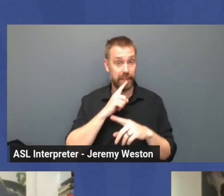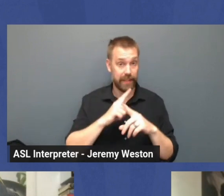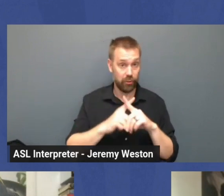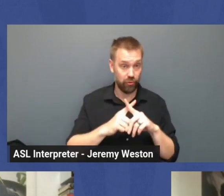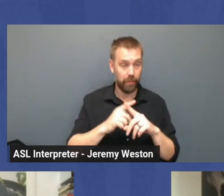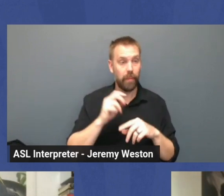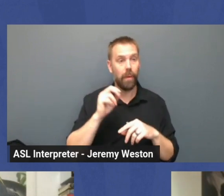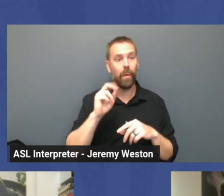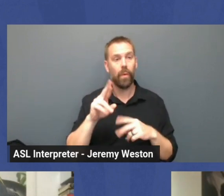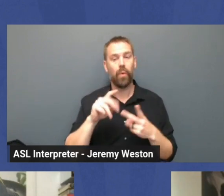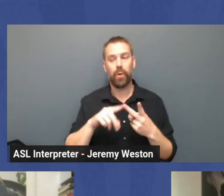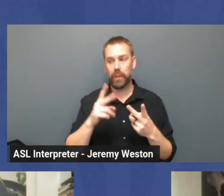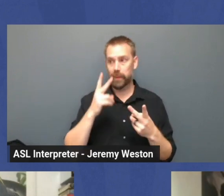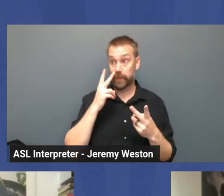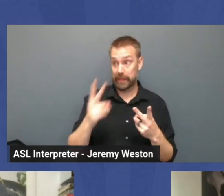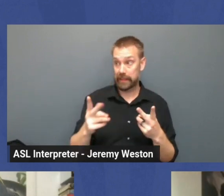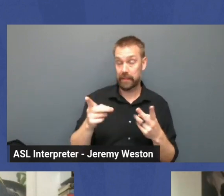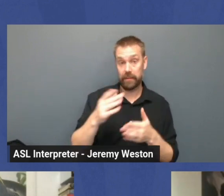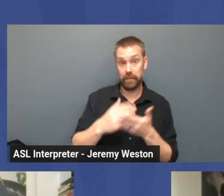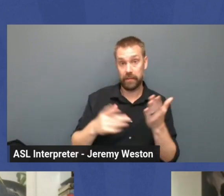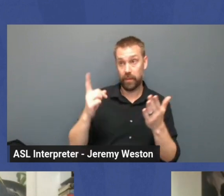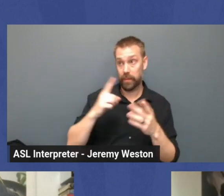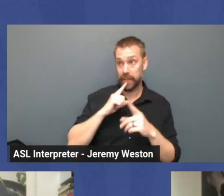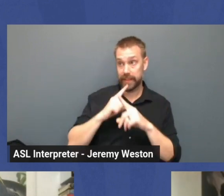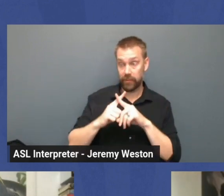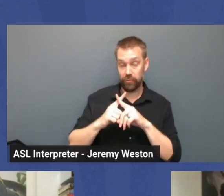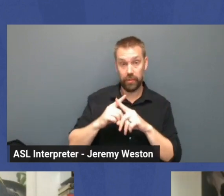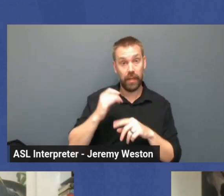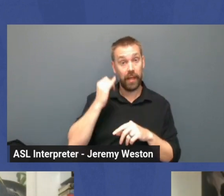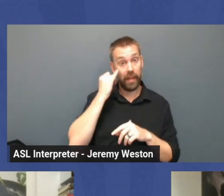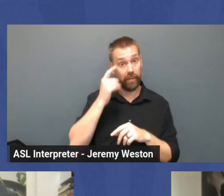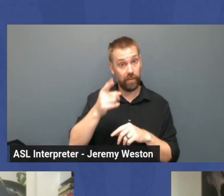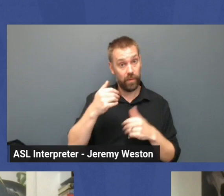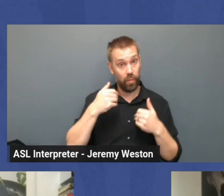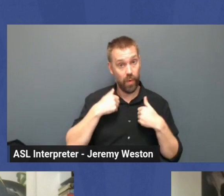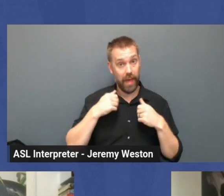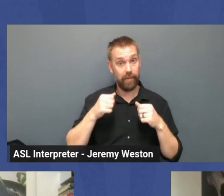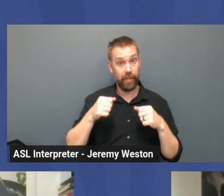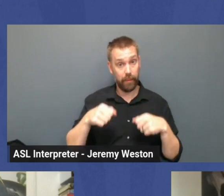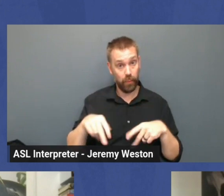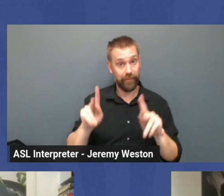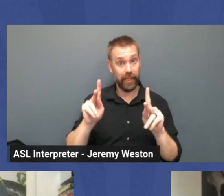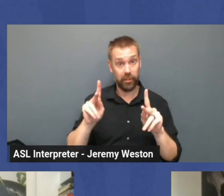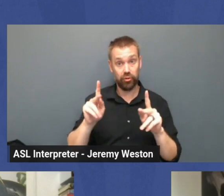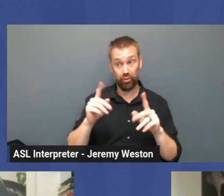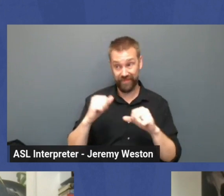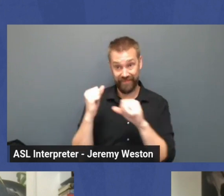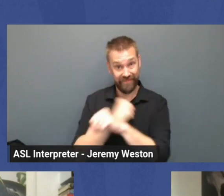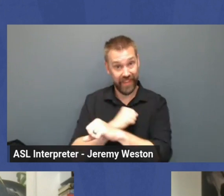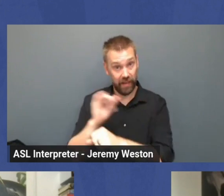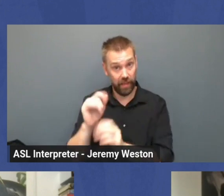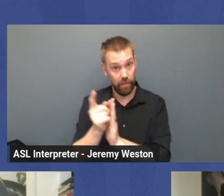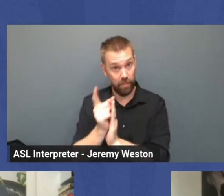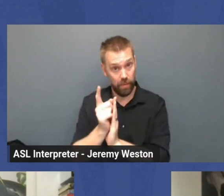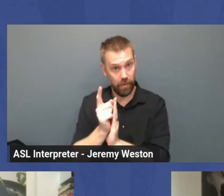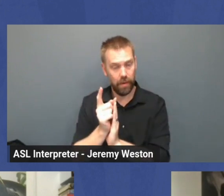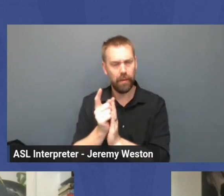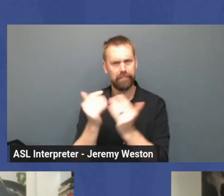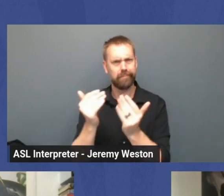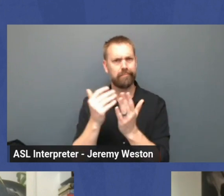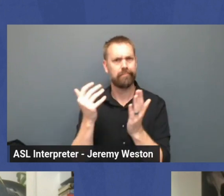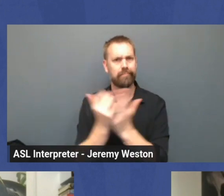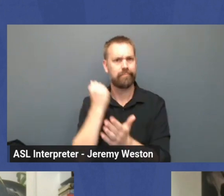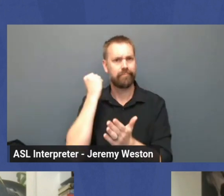else being censored, if you have privilege to fight for them in that instance, take it.